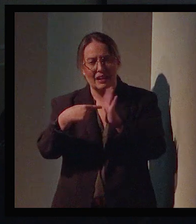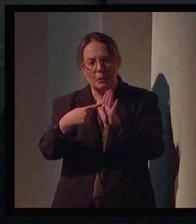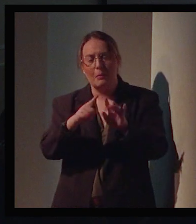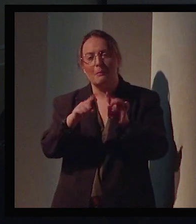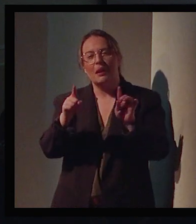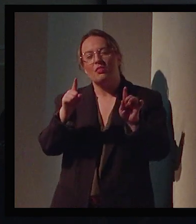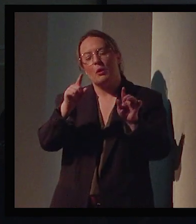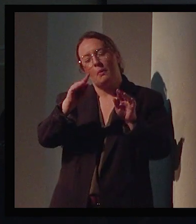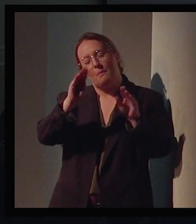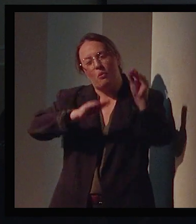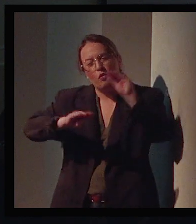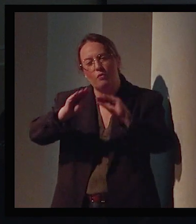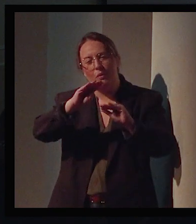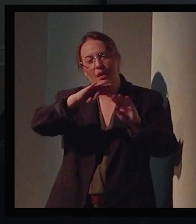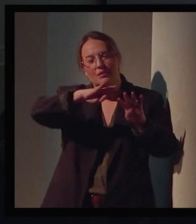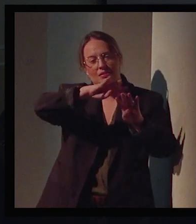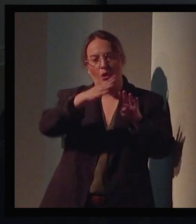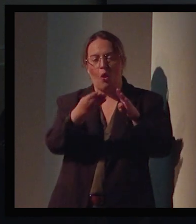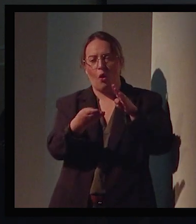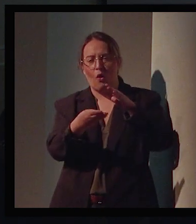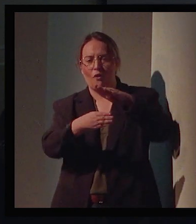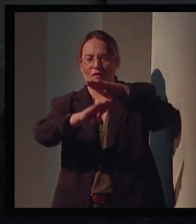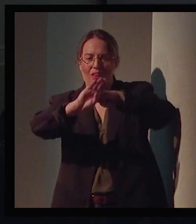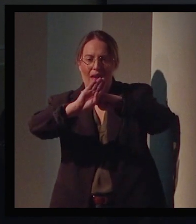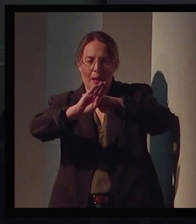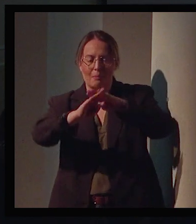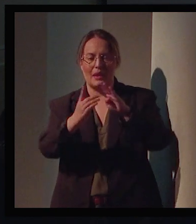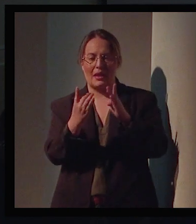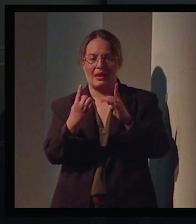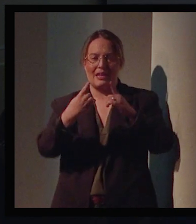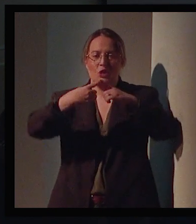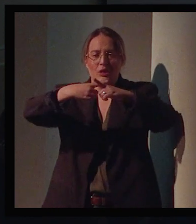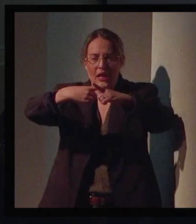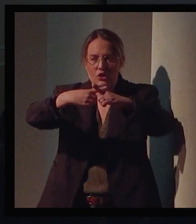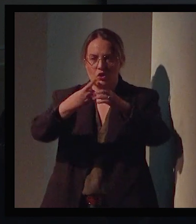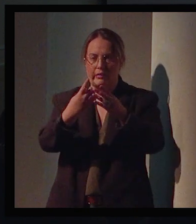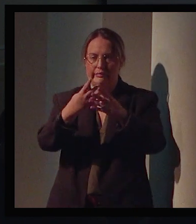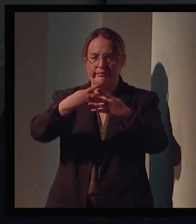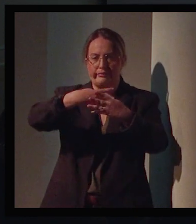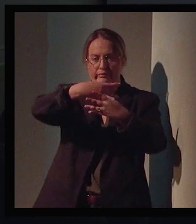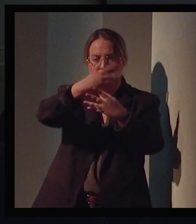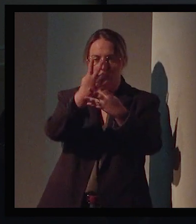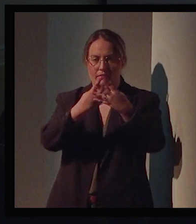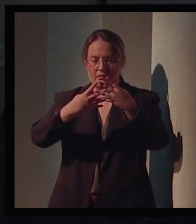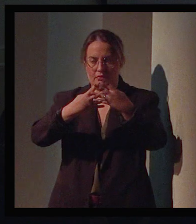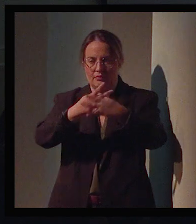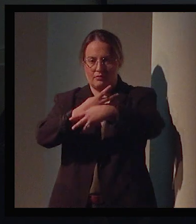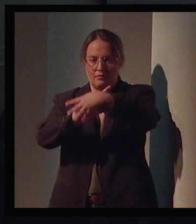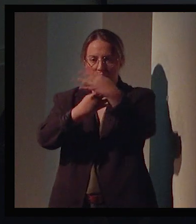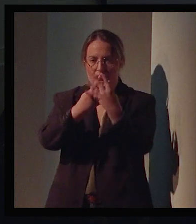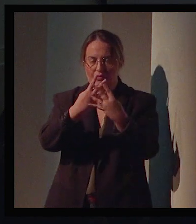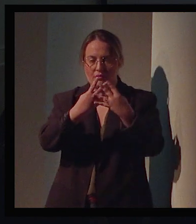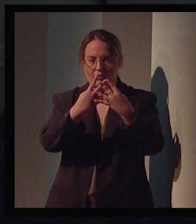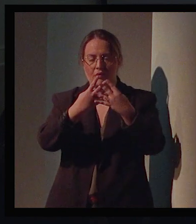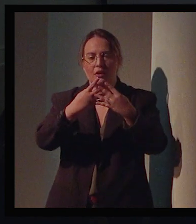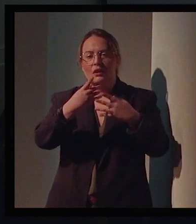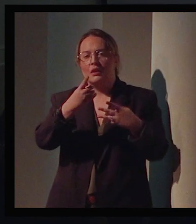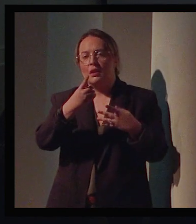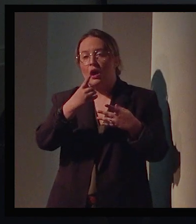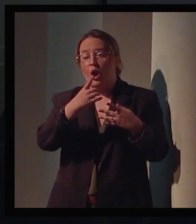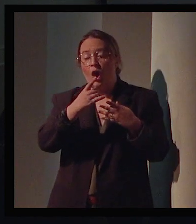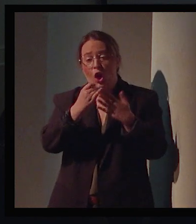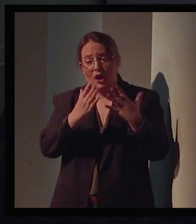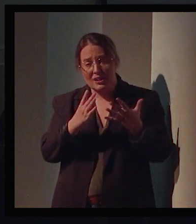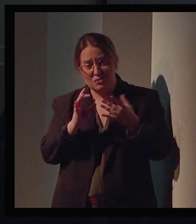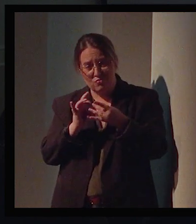they describe were overlapping and intersectional, and the artists associated with them were not even necessarily from